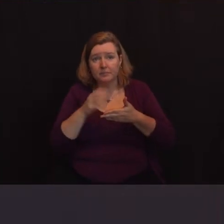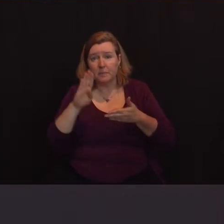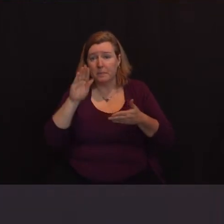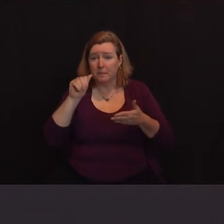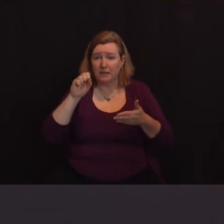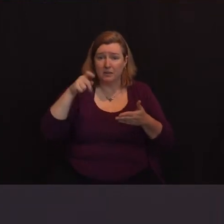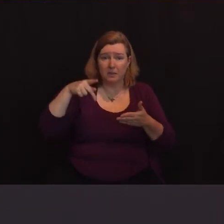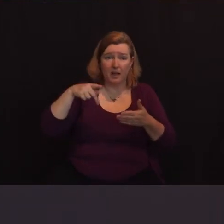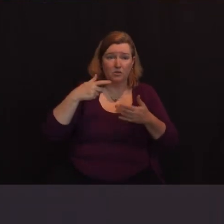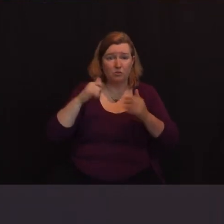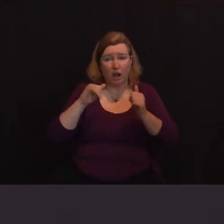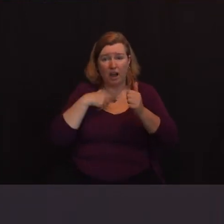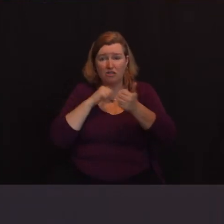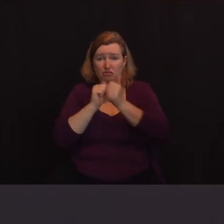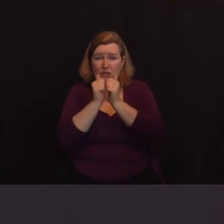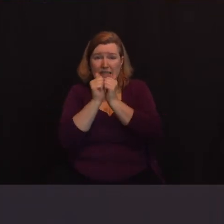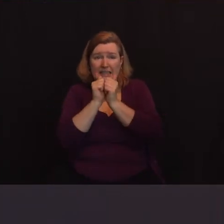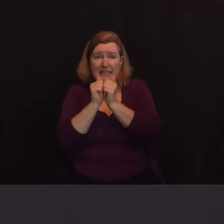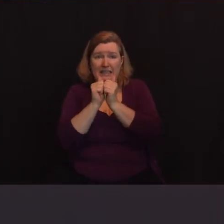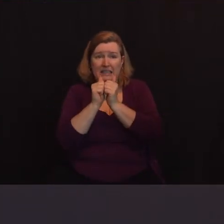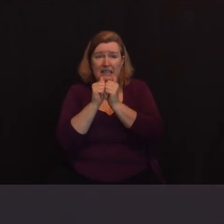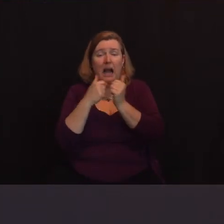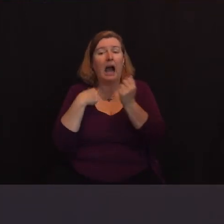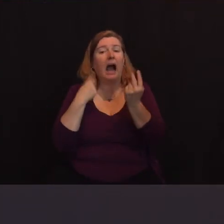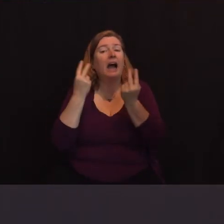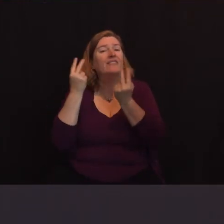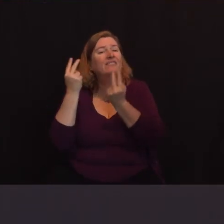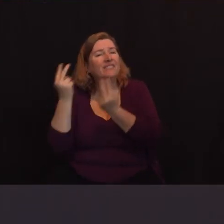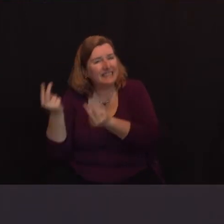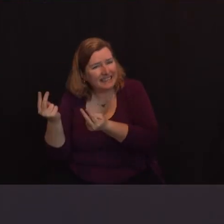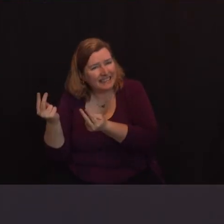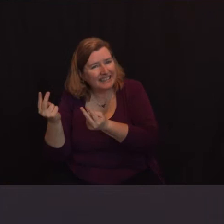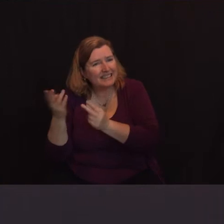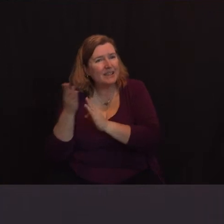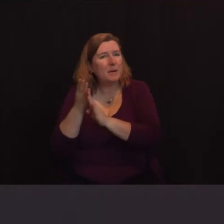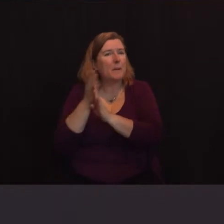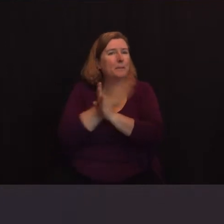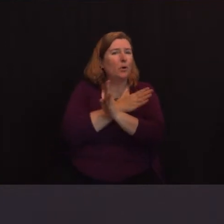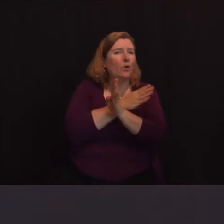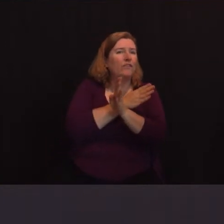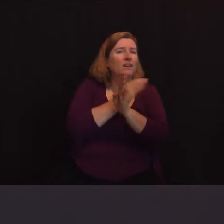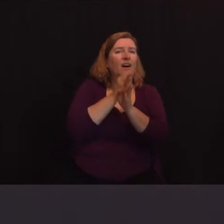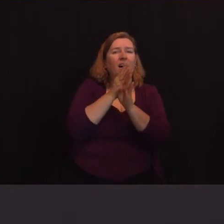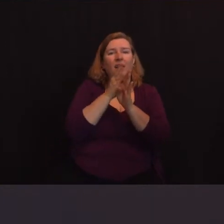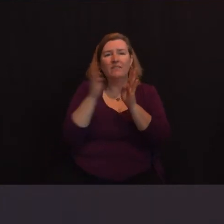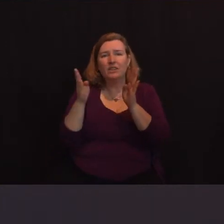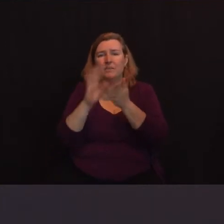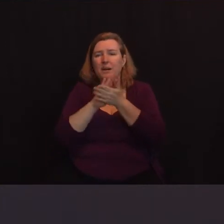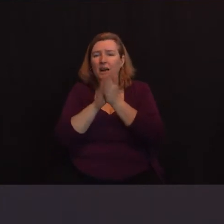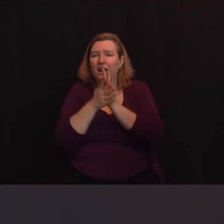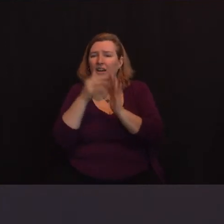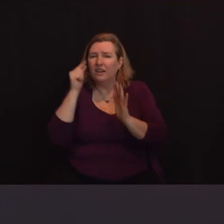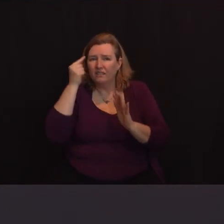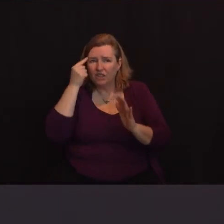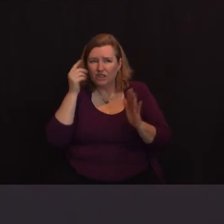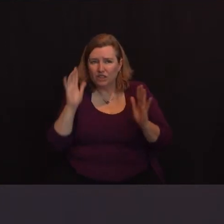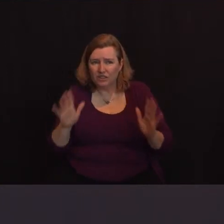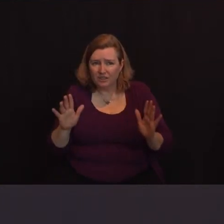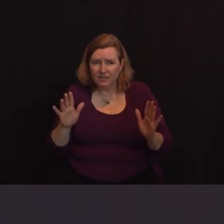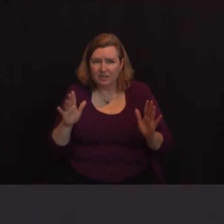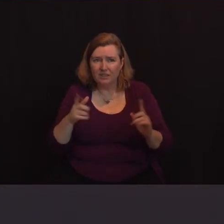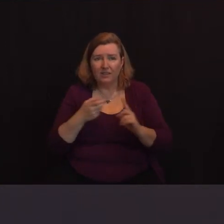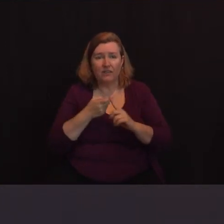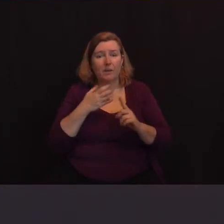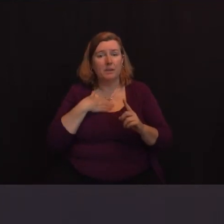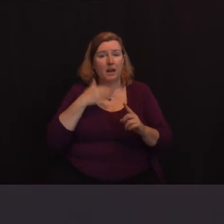was either running or before I was running. If it's different than that, I'll come back to you. And again, this is not, based on what I know, this